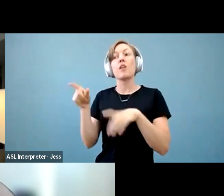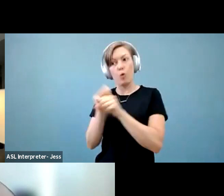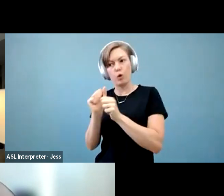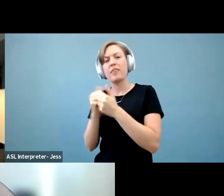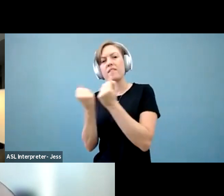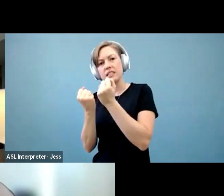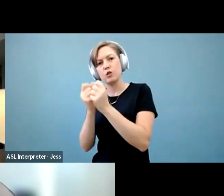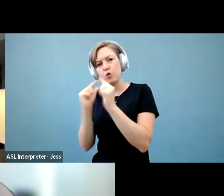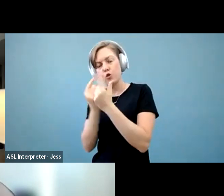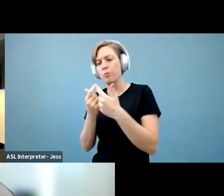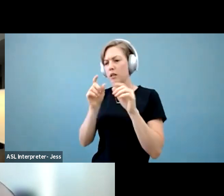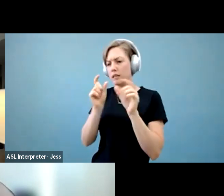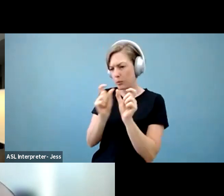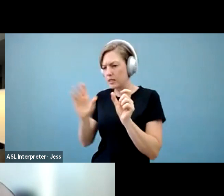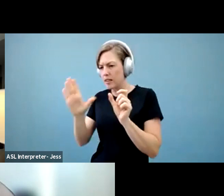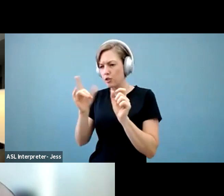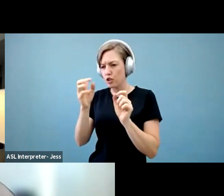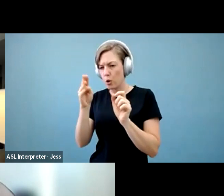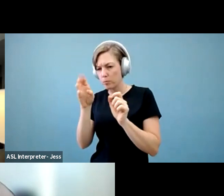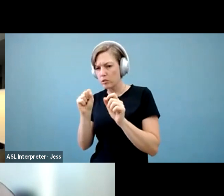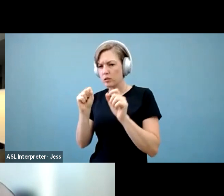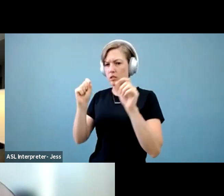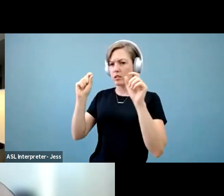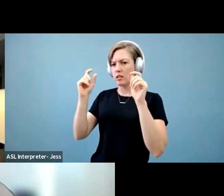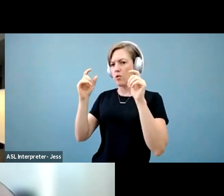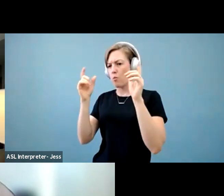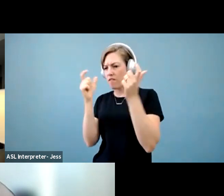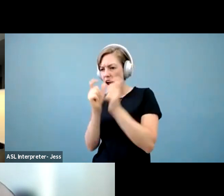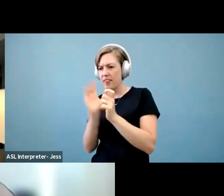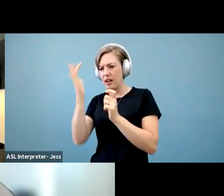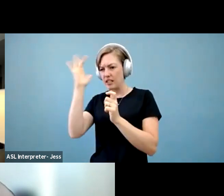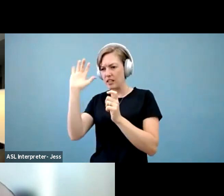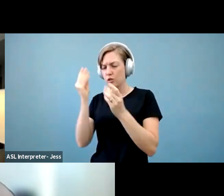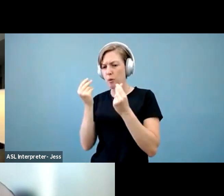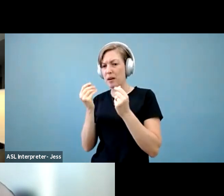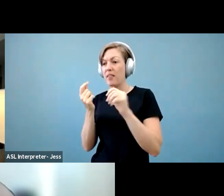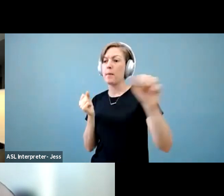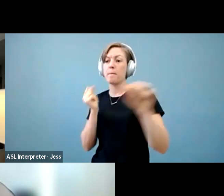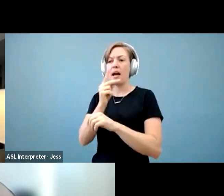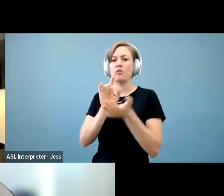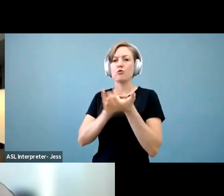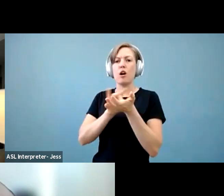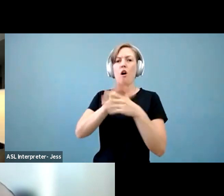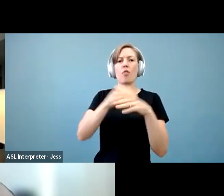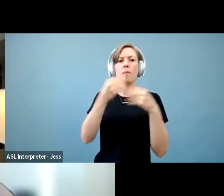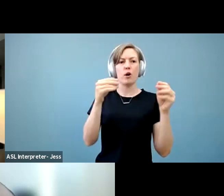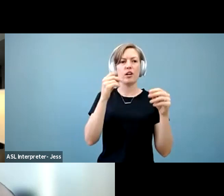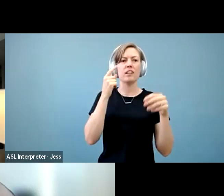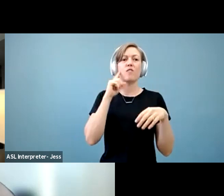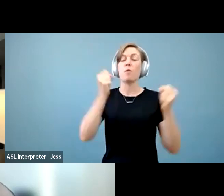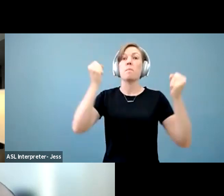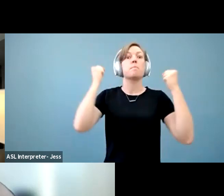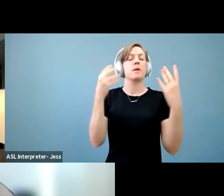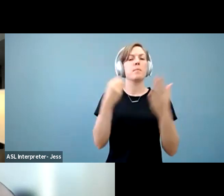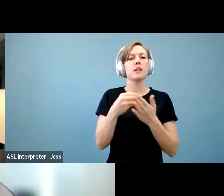them, sequenced their genomes, refined their intellectual property, and then put that drug back on the market for $300,000 a year. Now, if you know